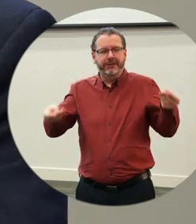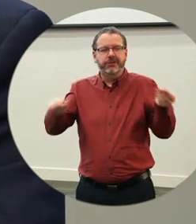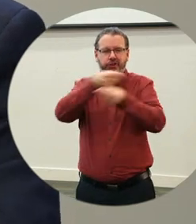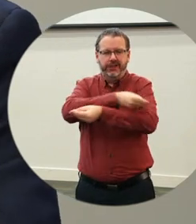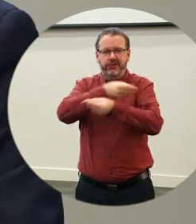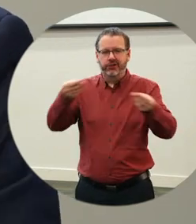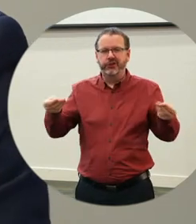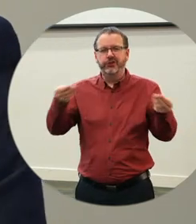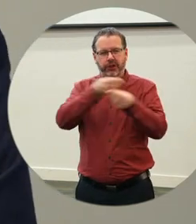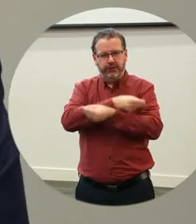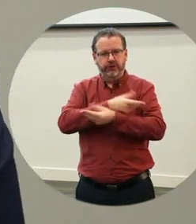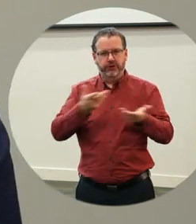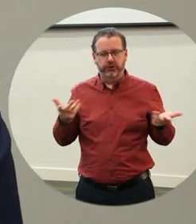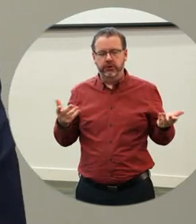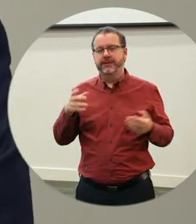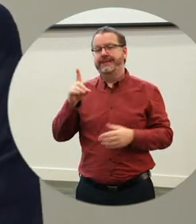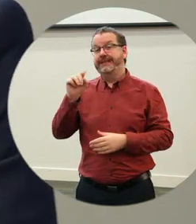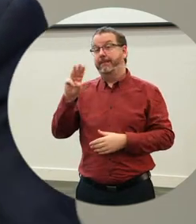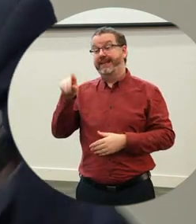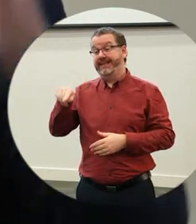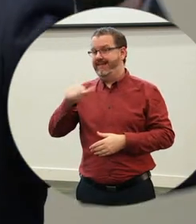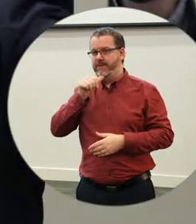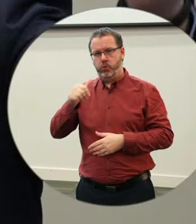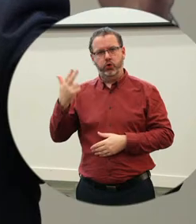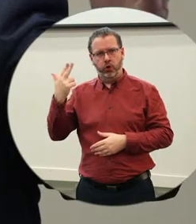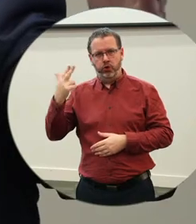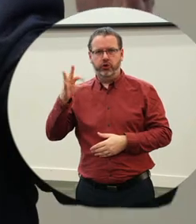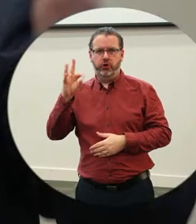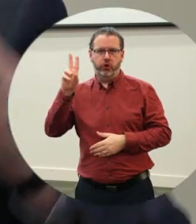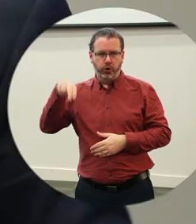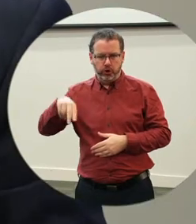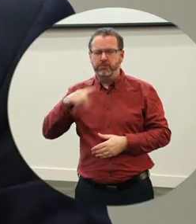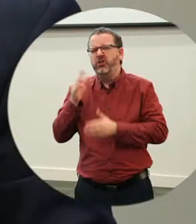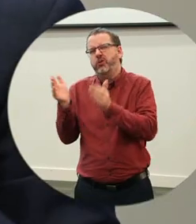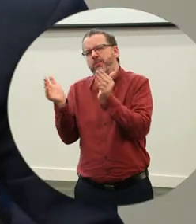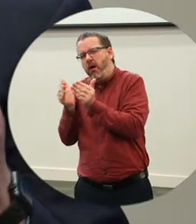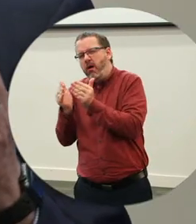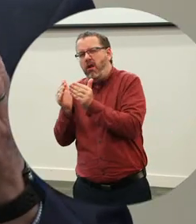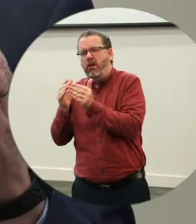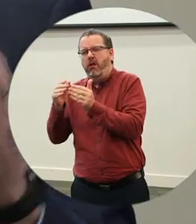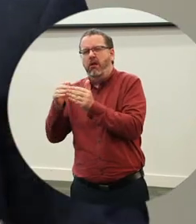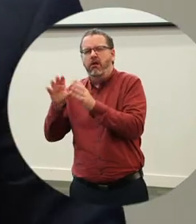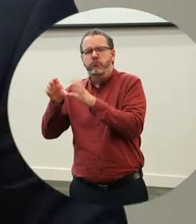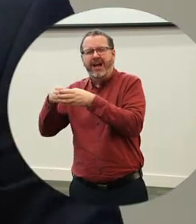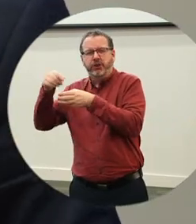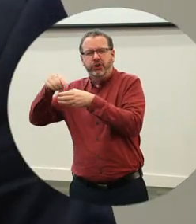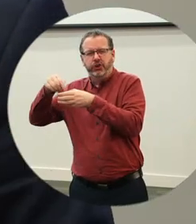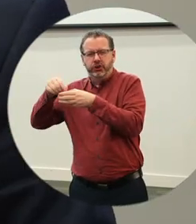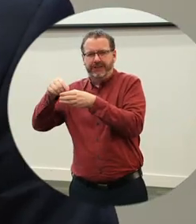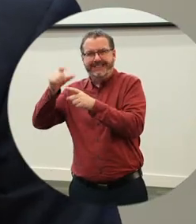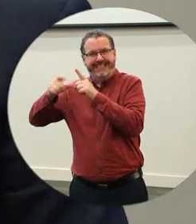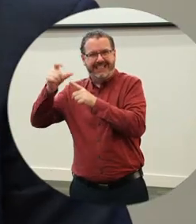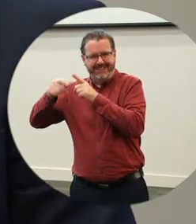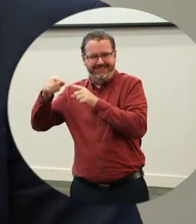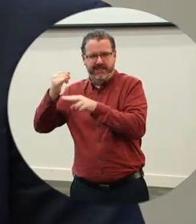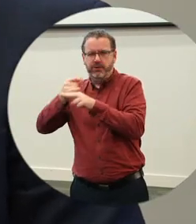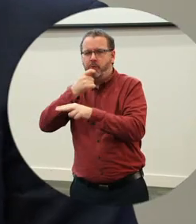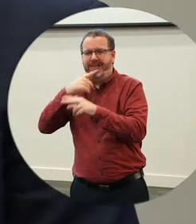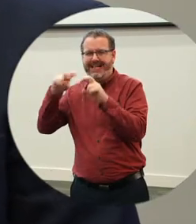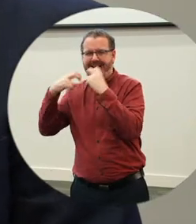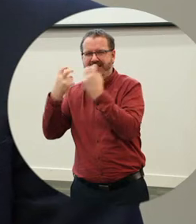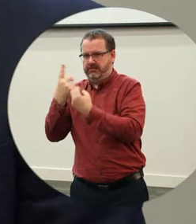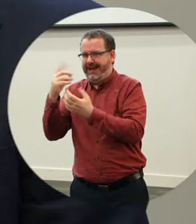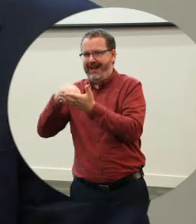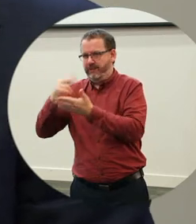The DMP, of course, was unarmed, apart from a small detective branch in Dublin Castle. The interesting thing is that the